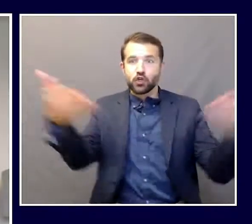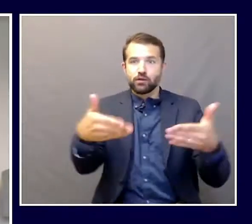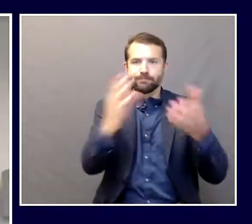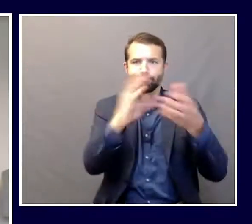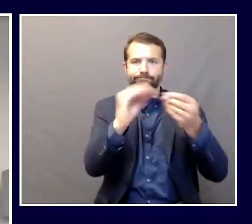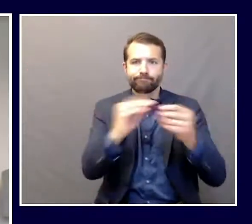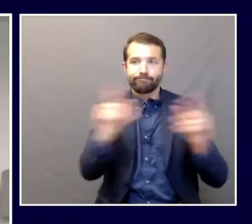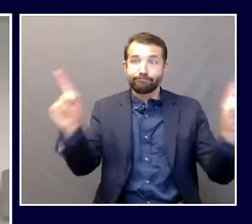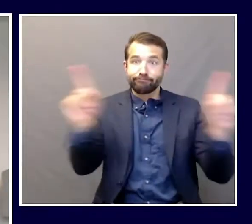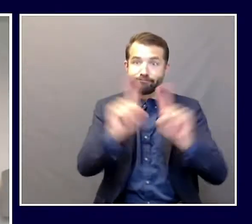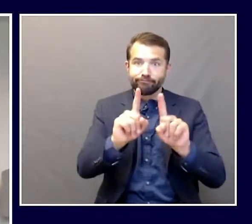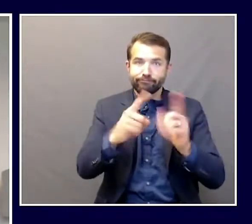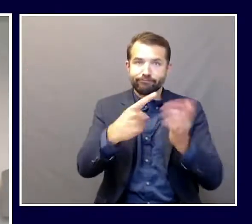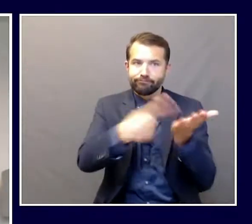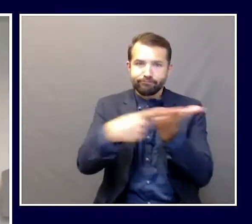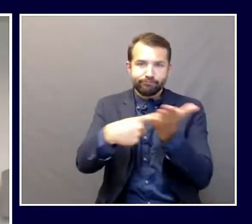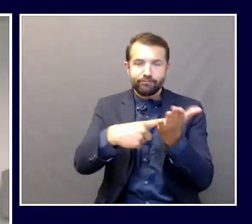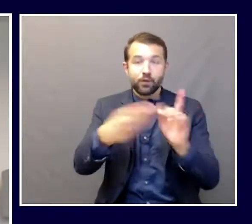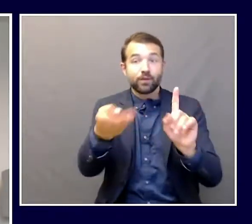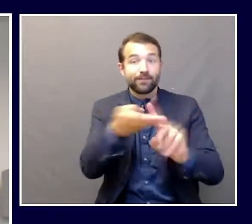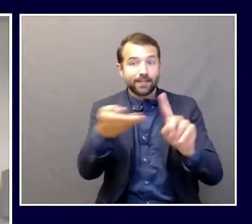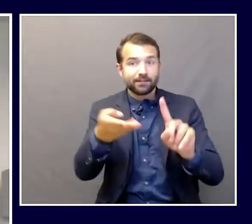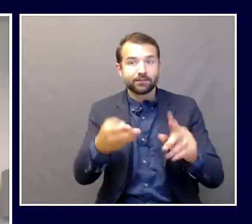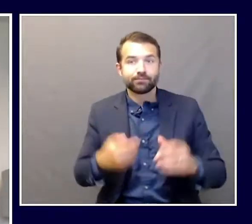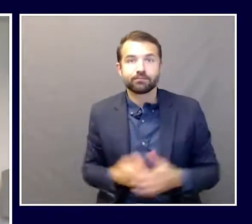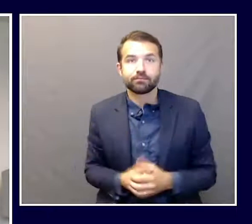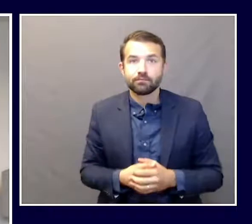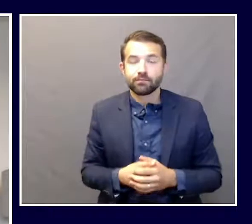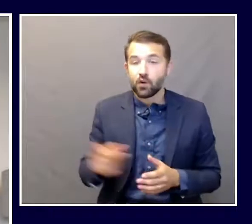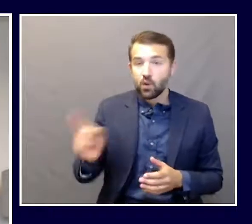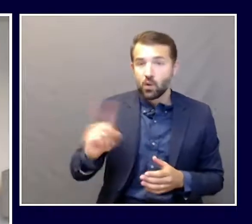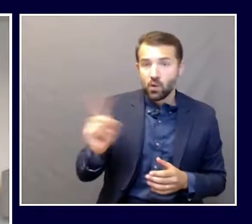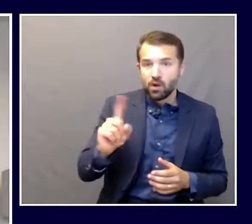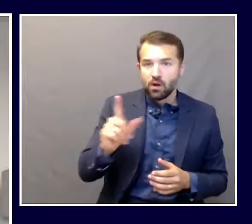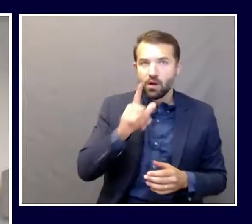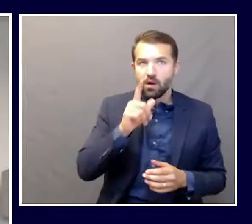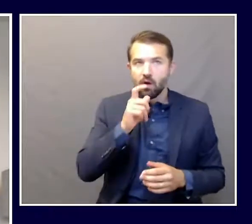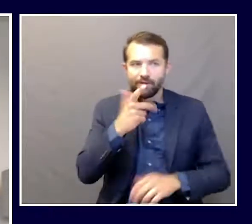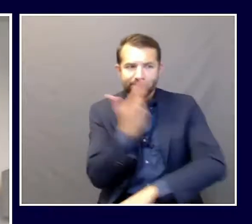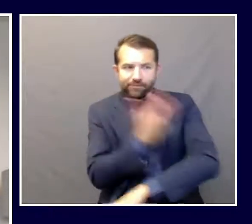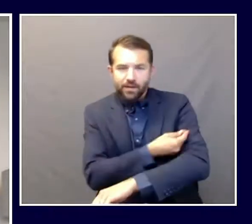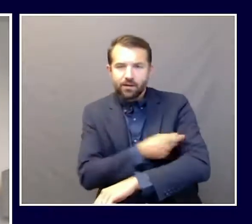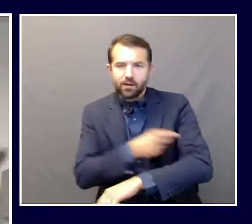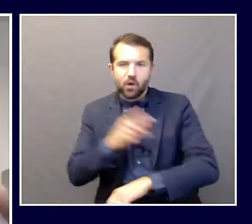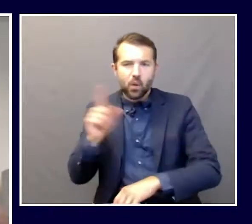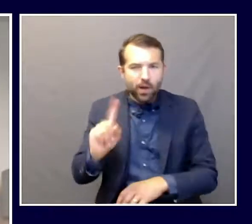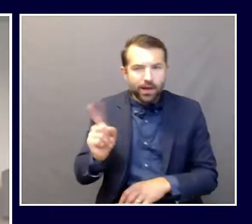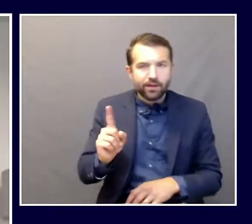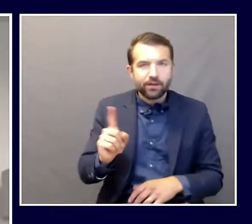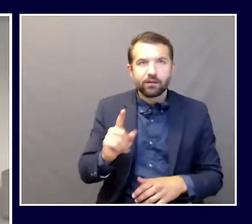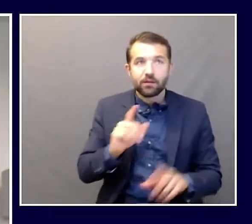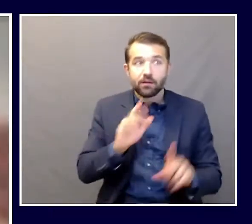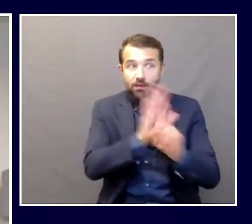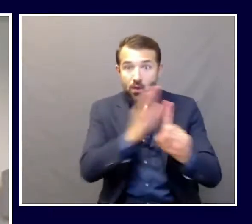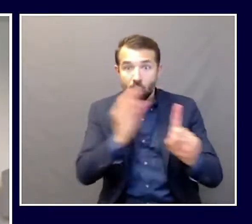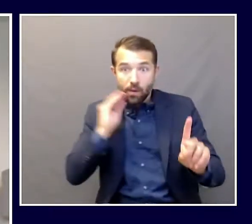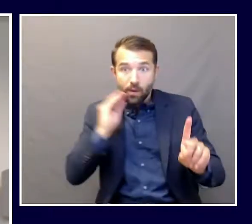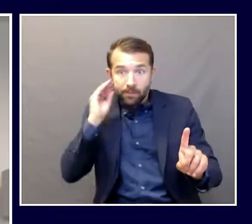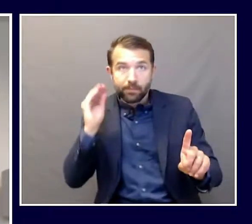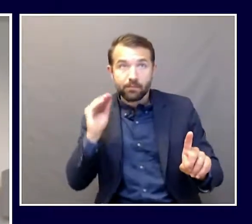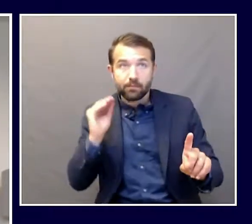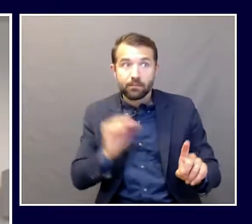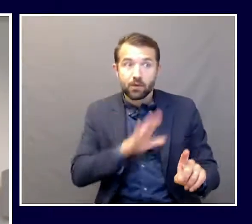setting would they wish to be vaccinated? That, I think, informs or will give us better, more than just the